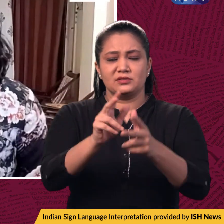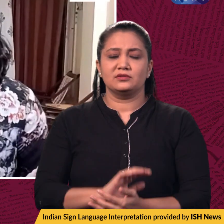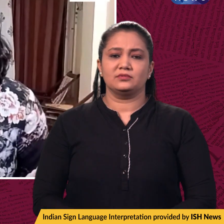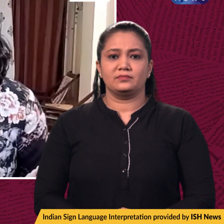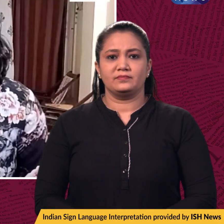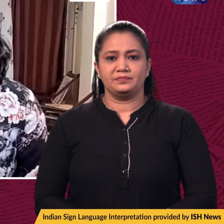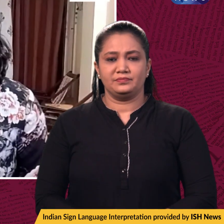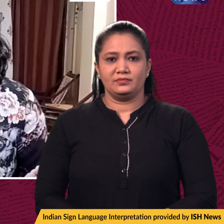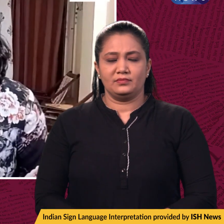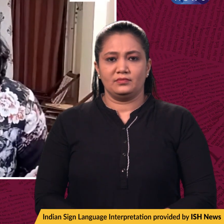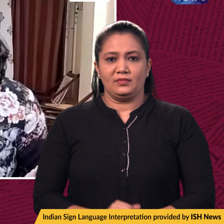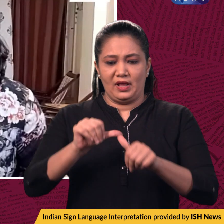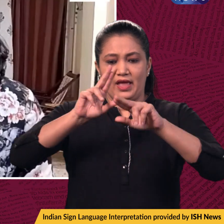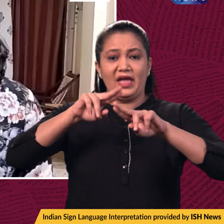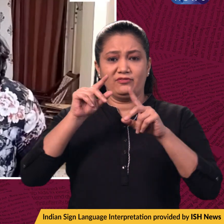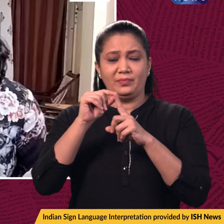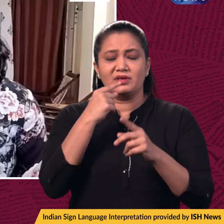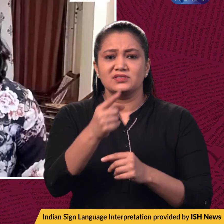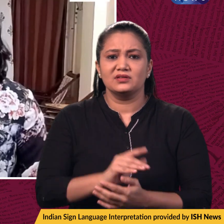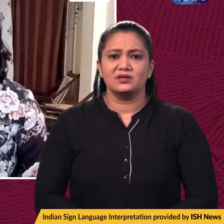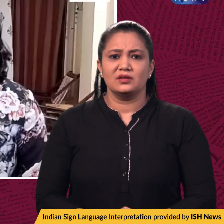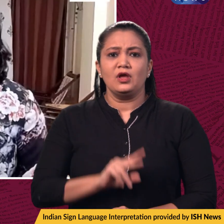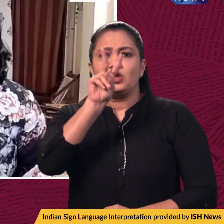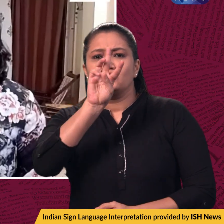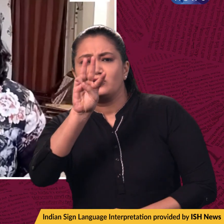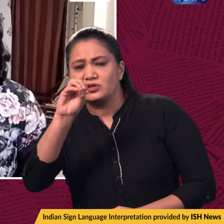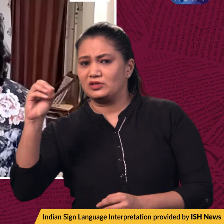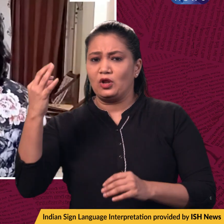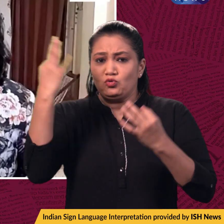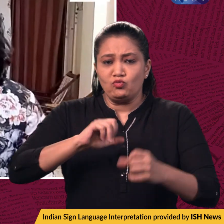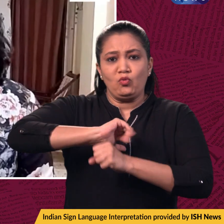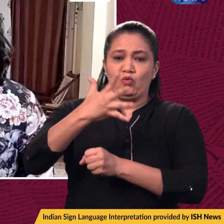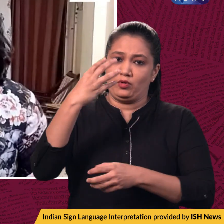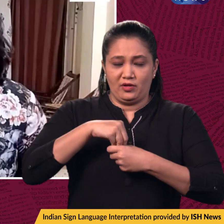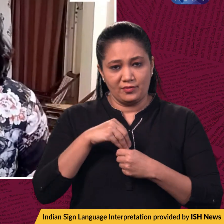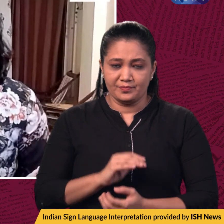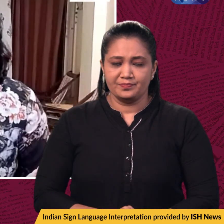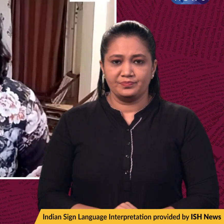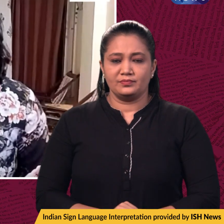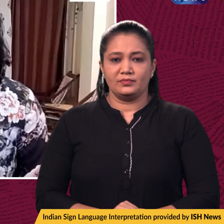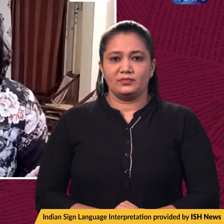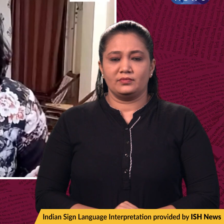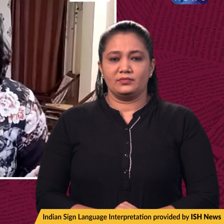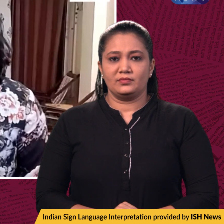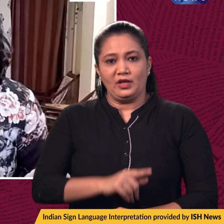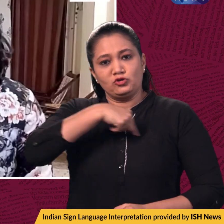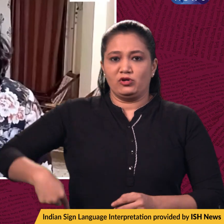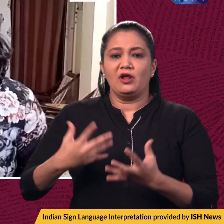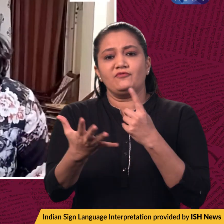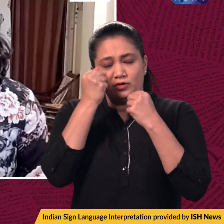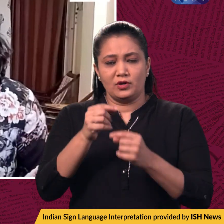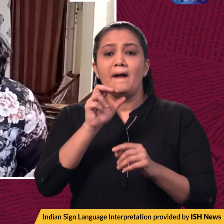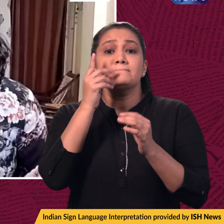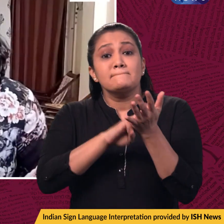today. Now, according to AFP, authorities have reported 2,300 new virus cases in